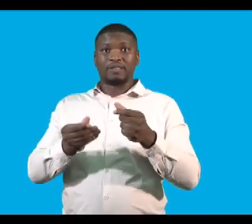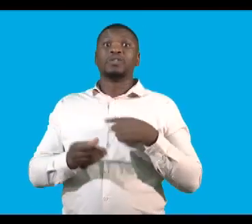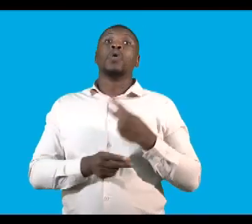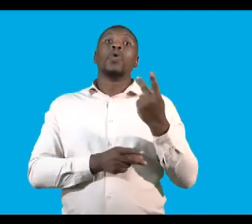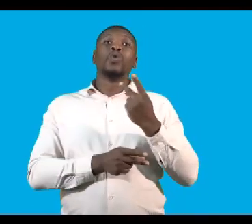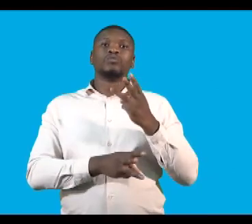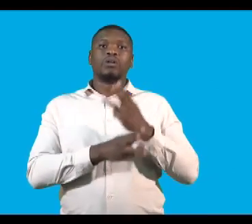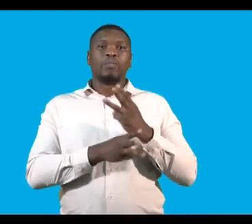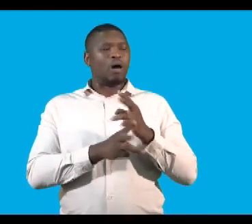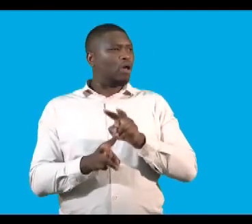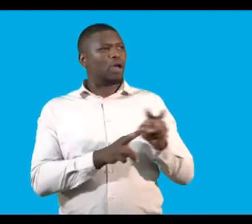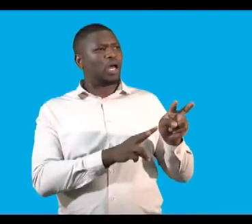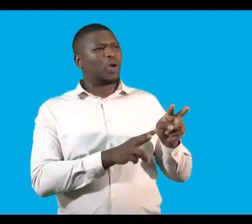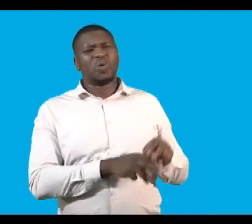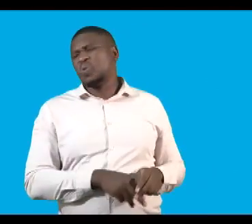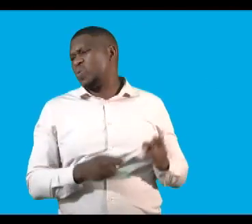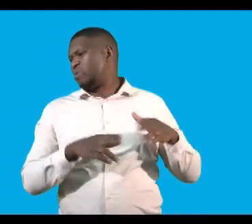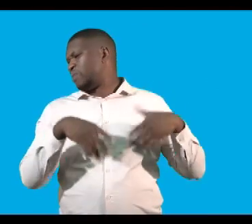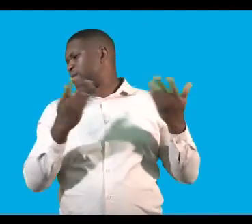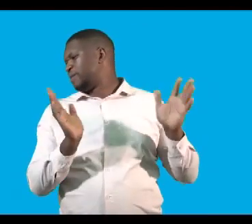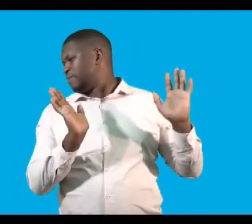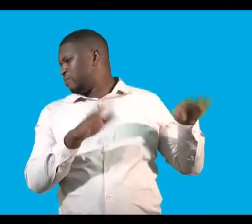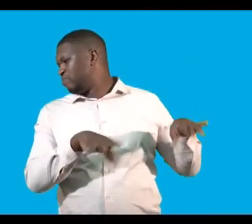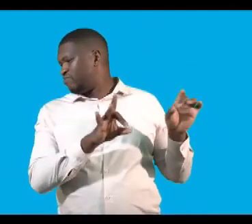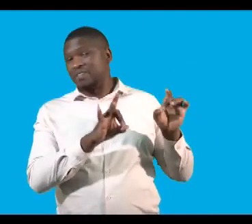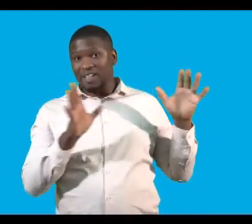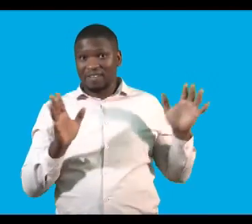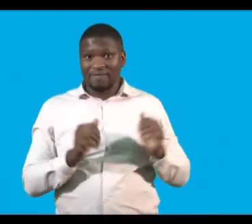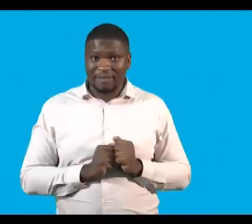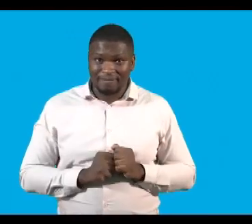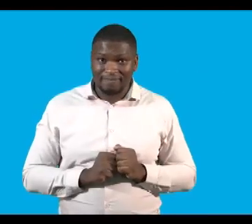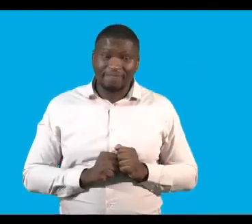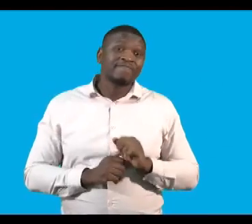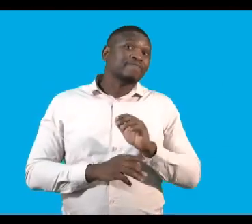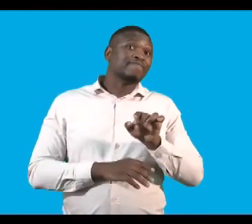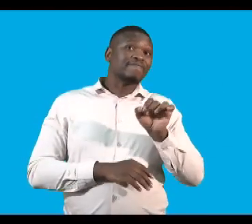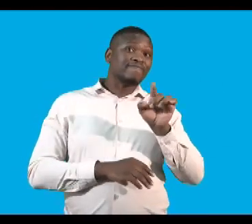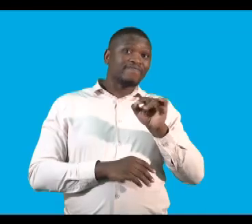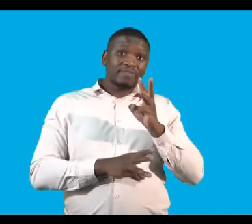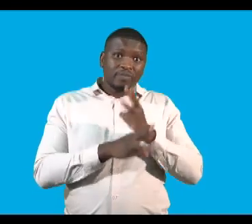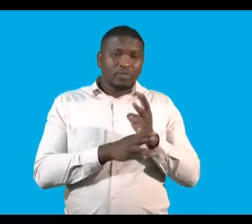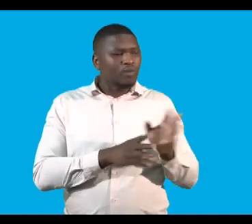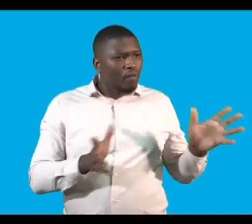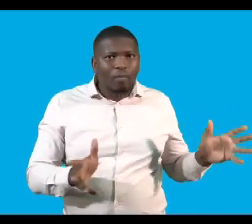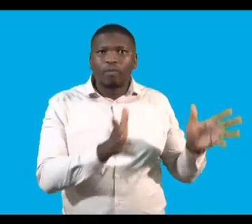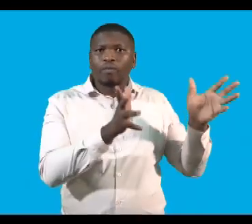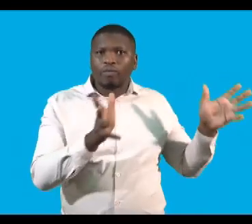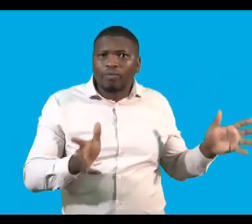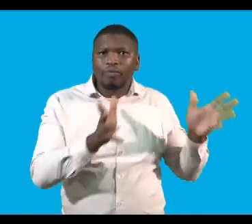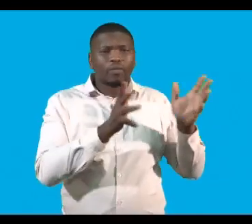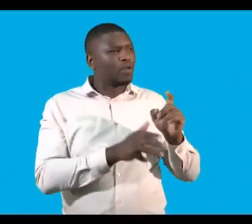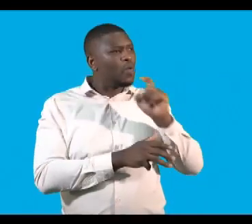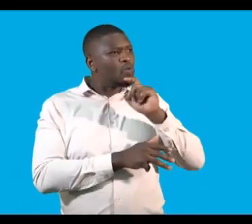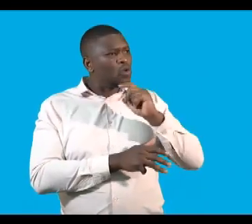Anderson thinks that she's convinced Thandi to use her imagination, only to find in the last frame that